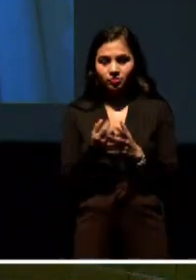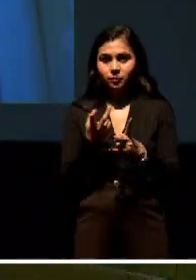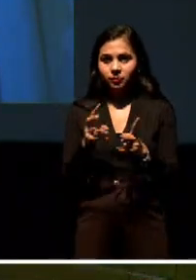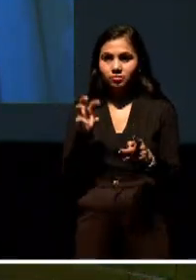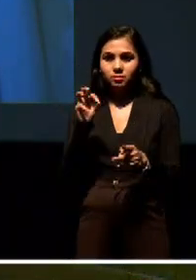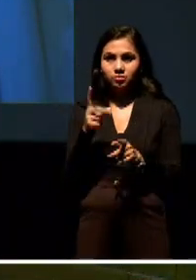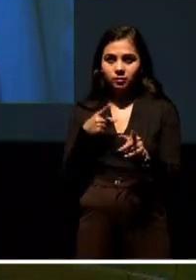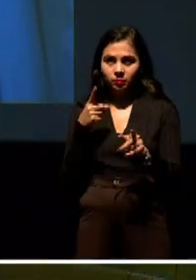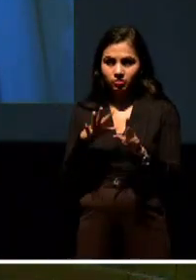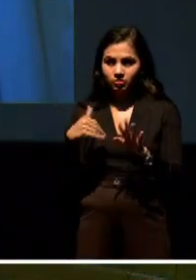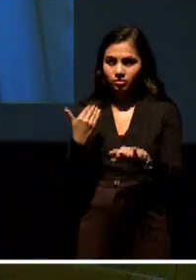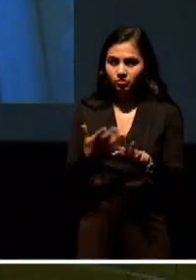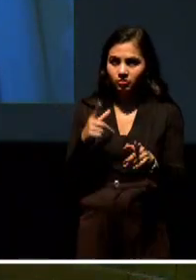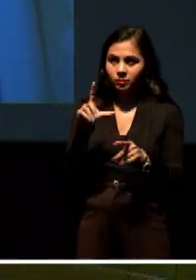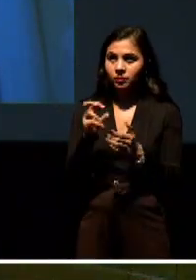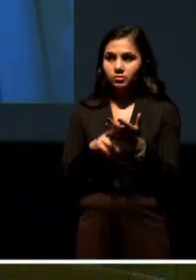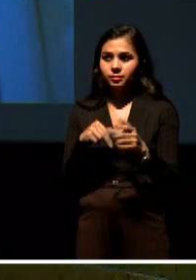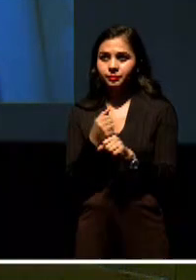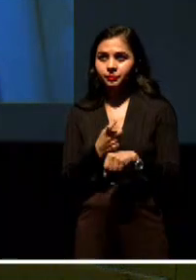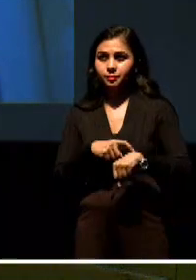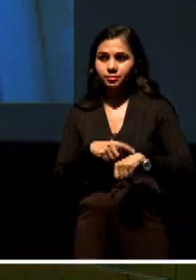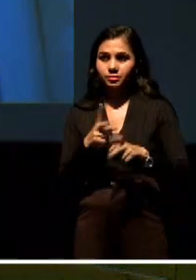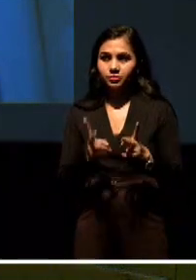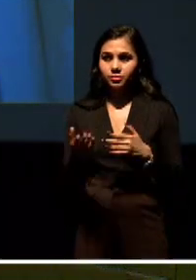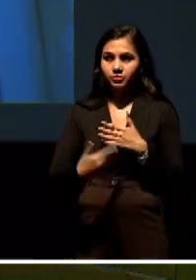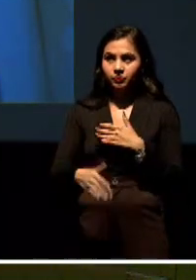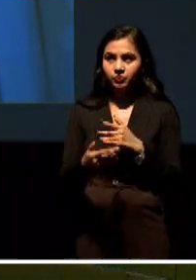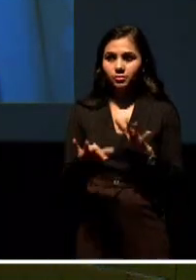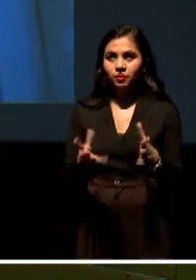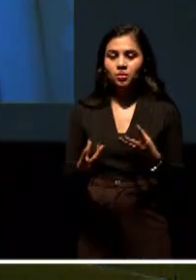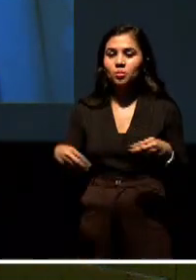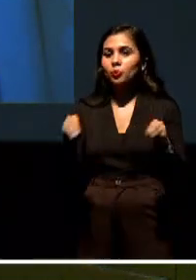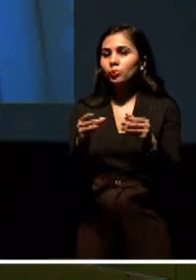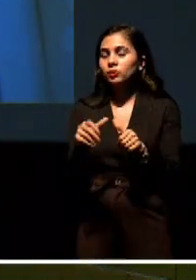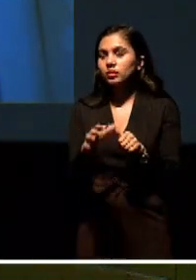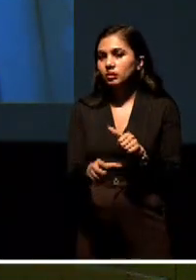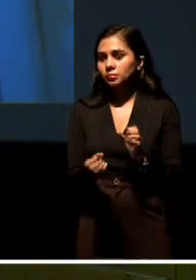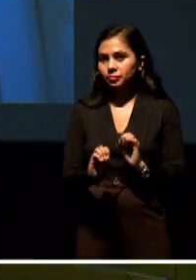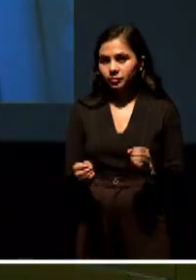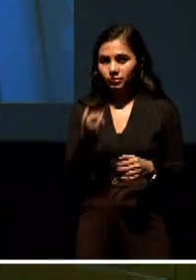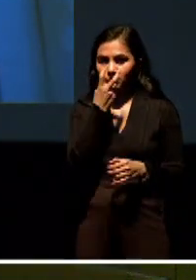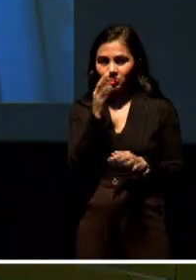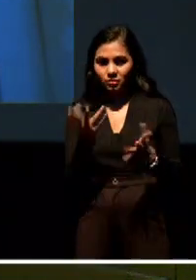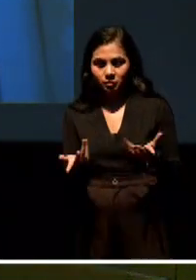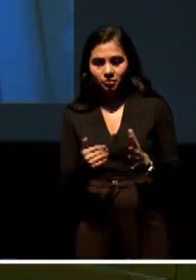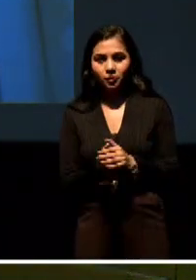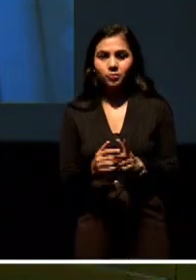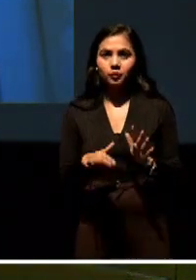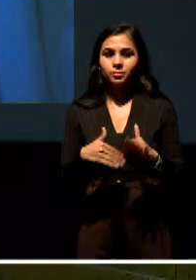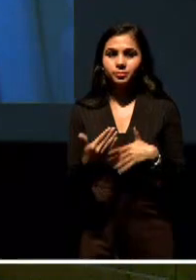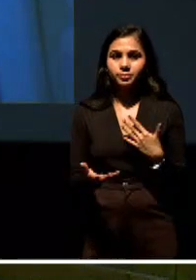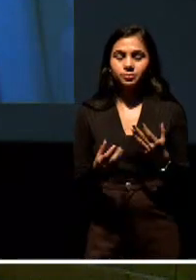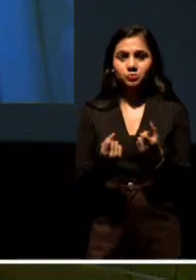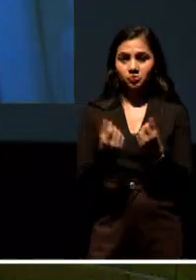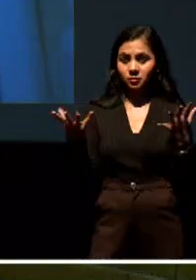years. Everyone's on it for a long time. Most of them are not accessible to the visually impaired, as you know. And perhaps to a lot of other